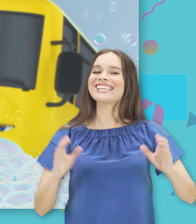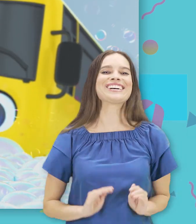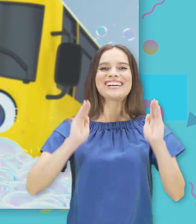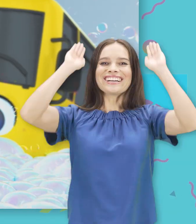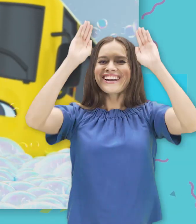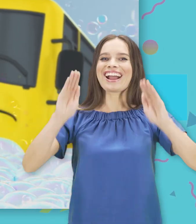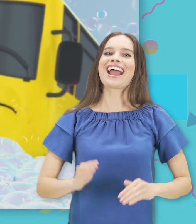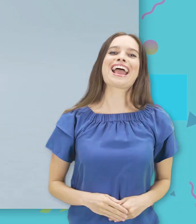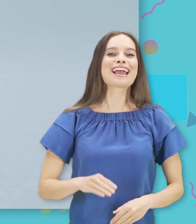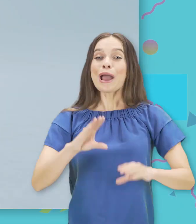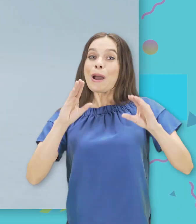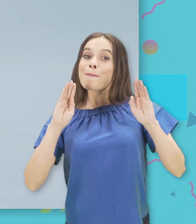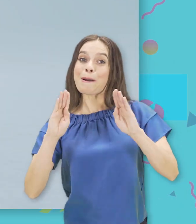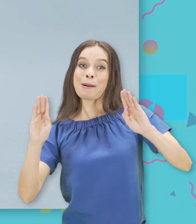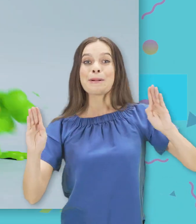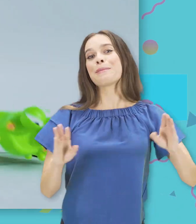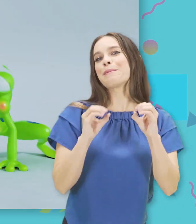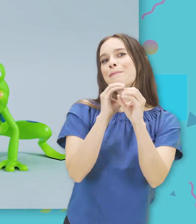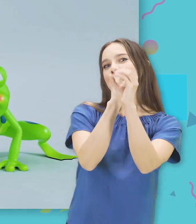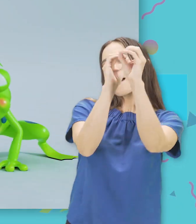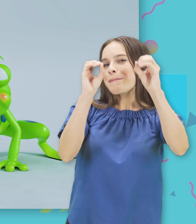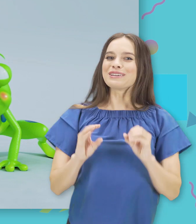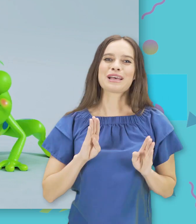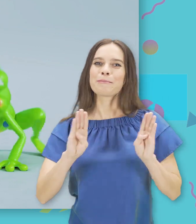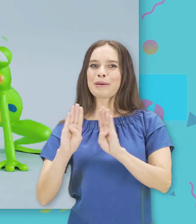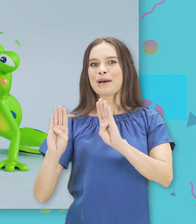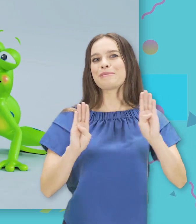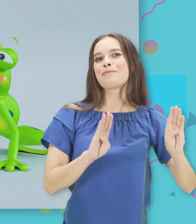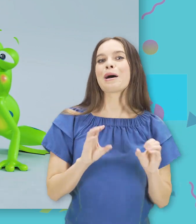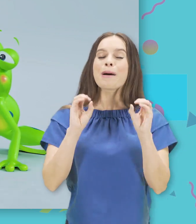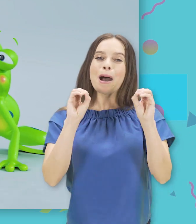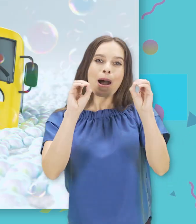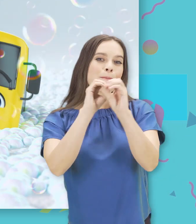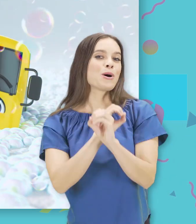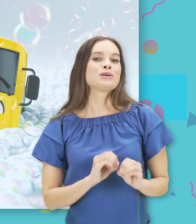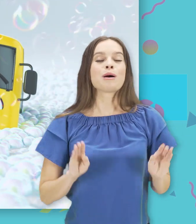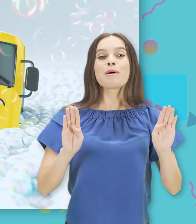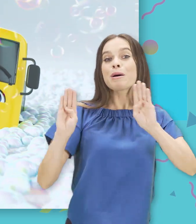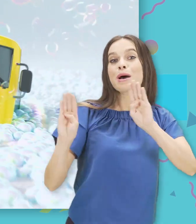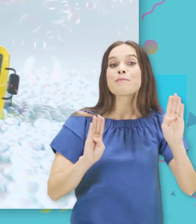Bubble.